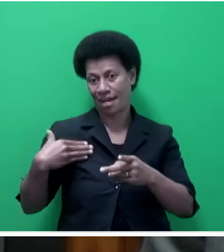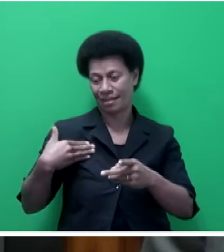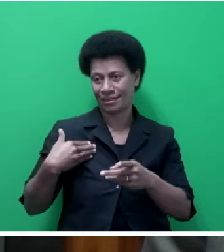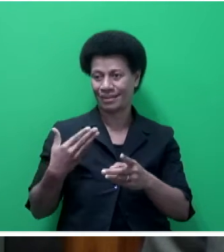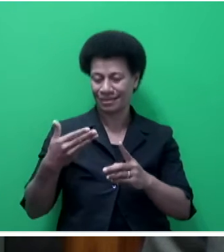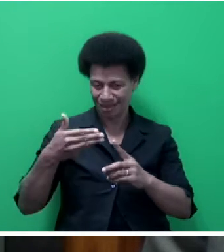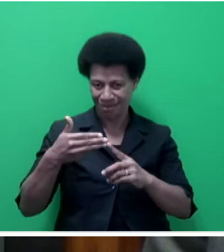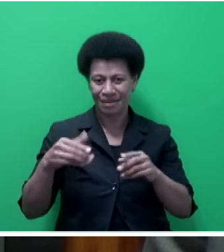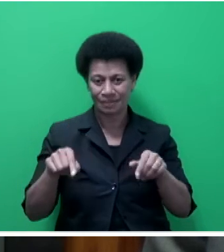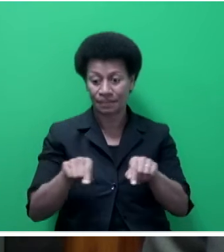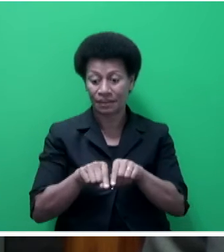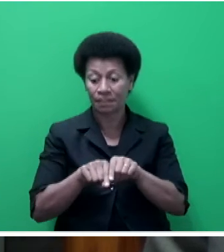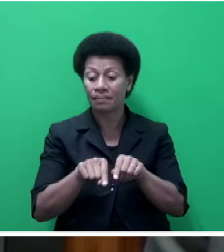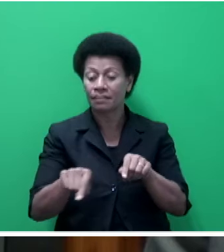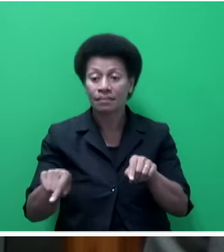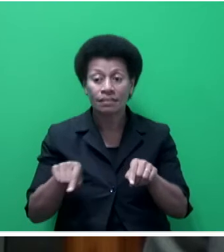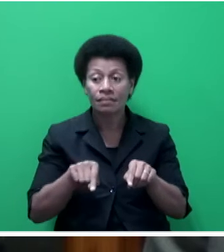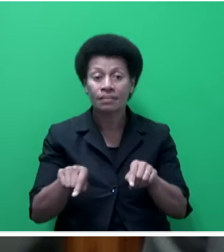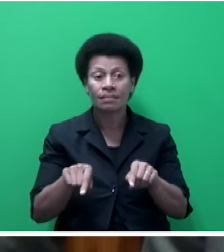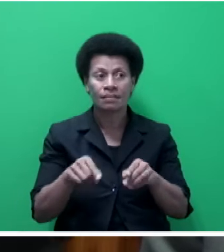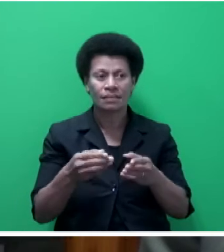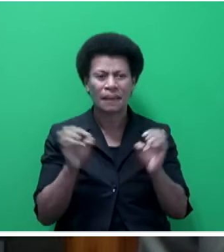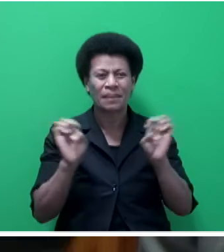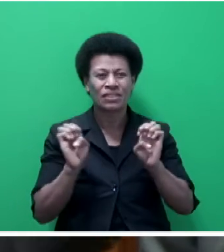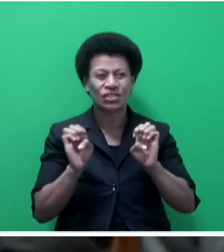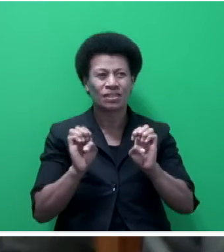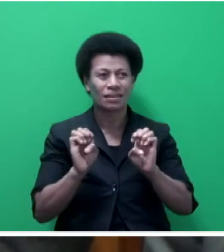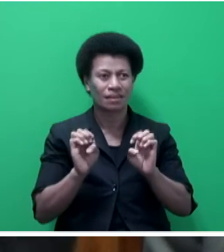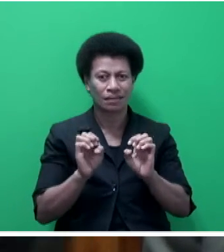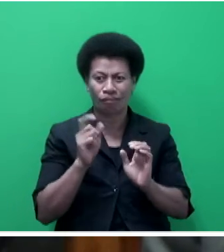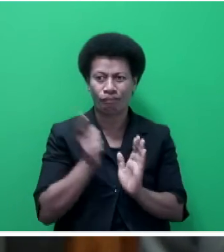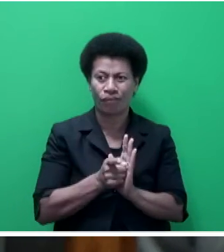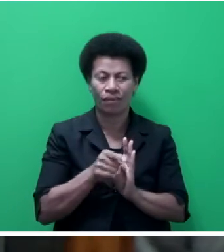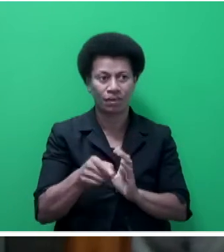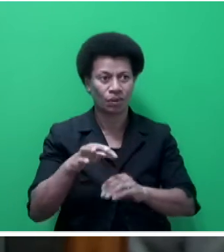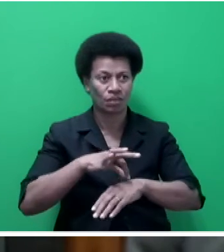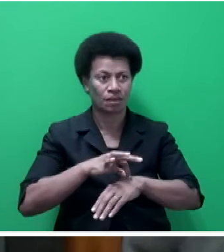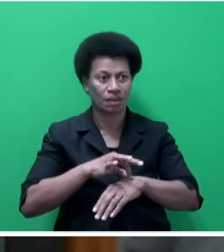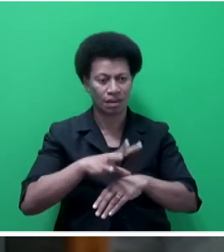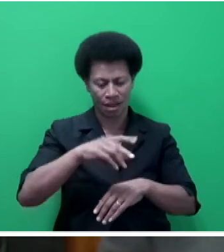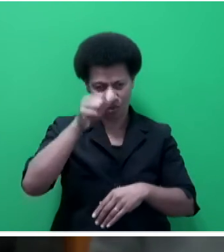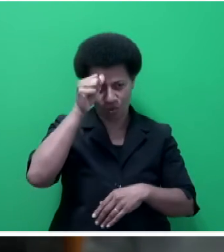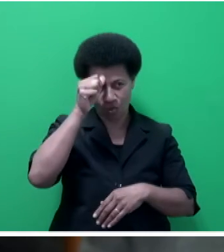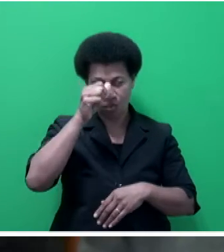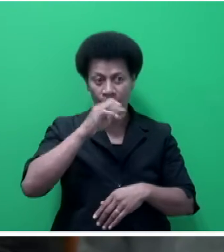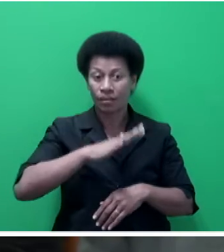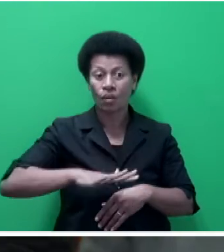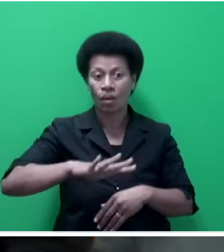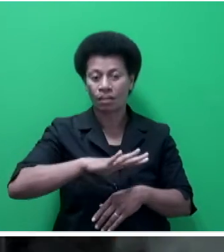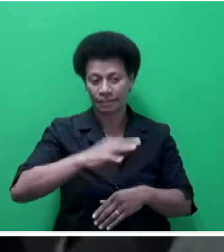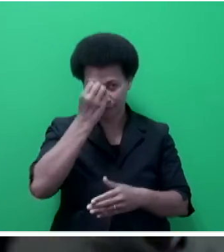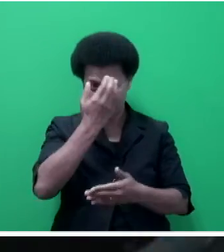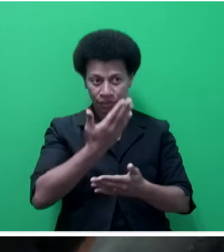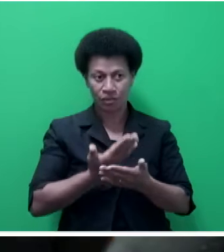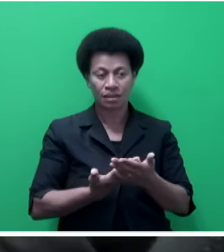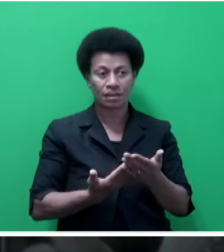that deal with emergency cases on a regular basis. And I know that all of us here would have had our loved ones taken to emergency